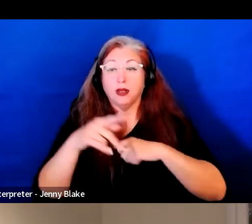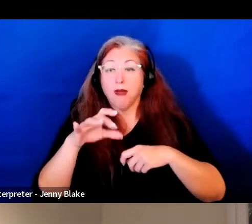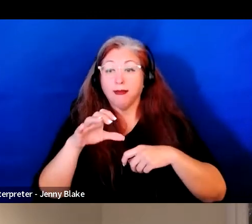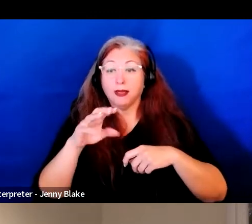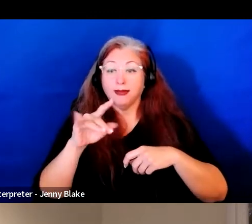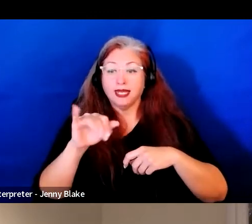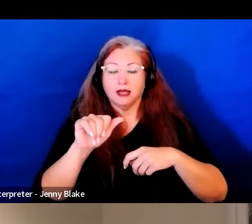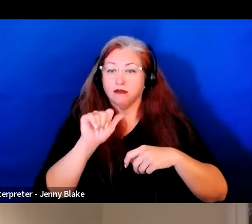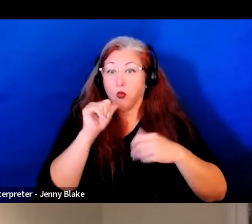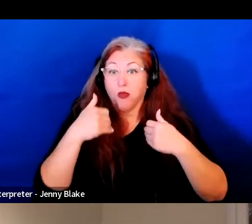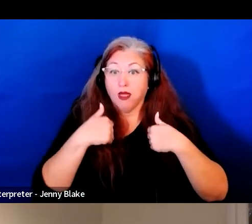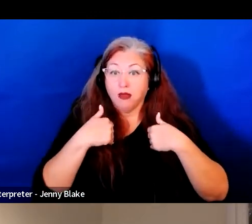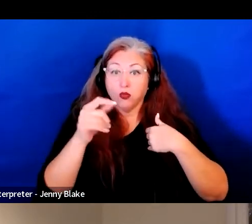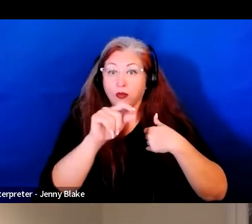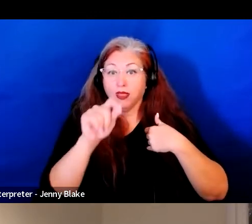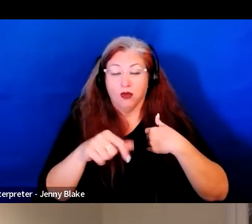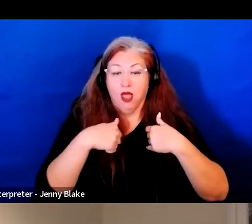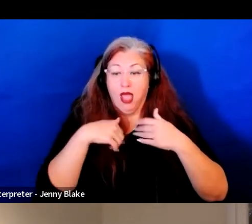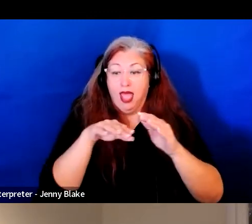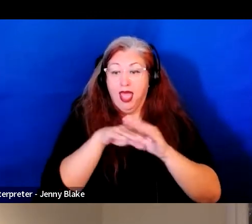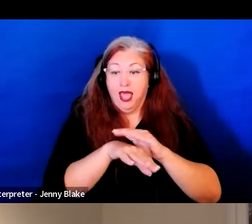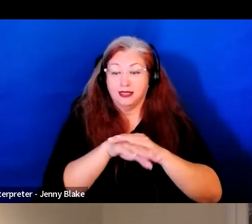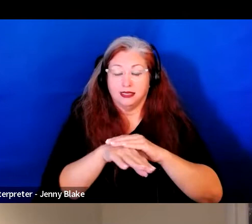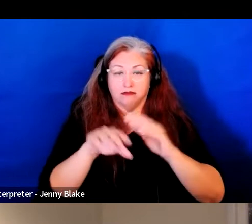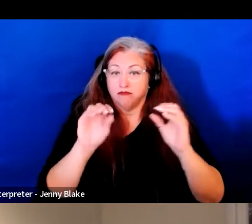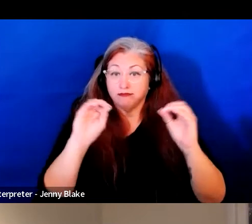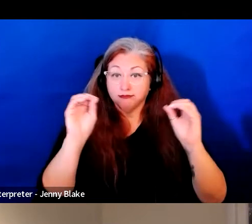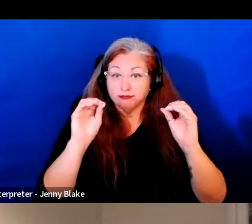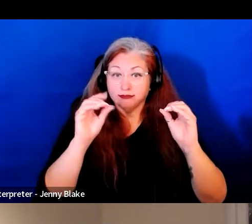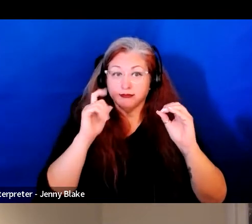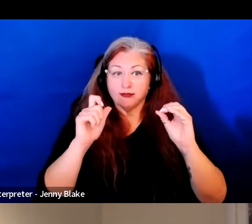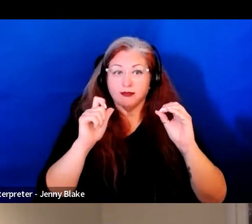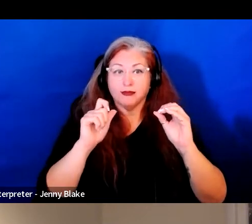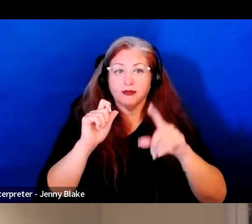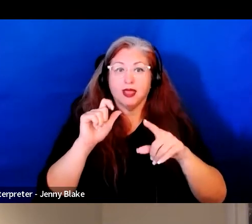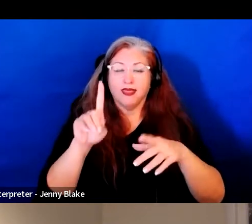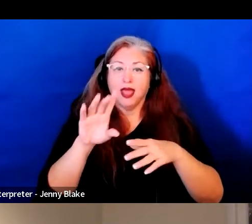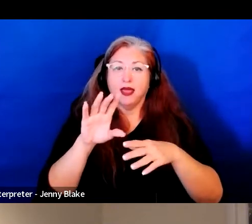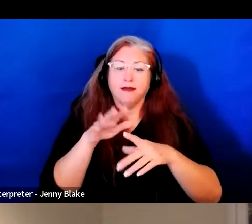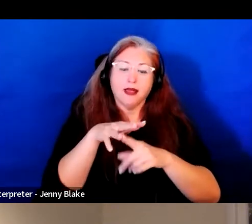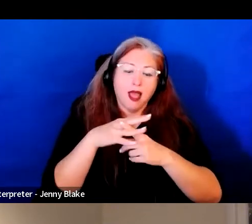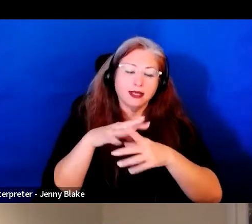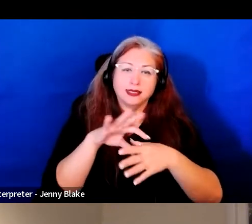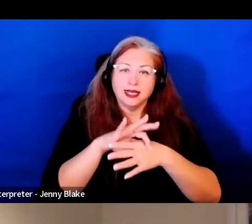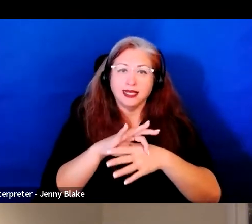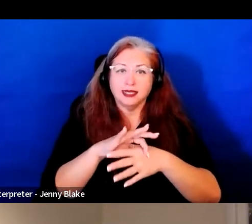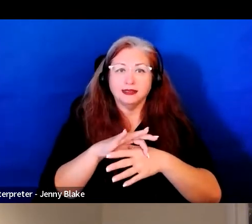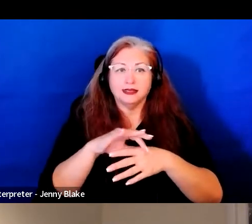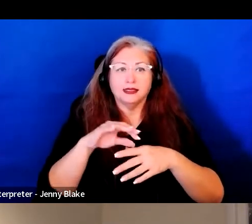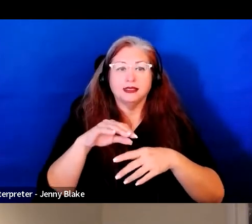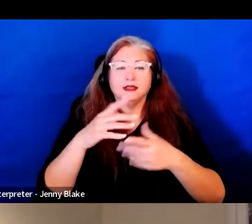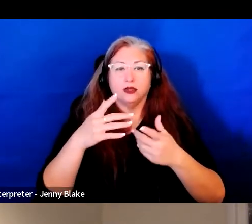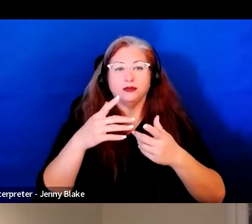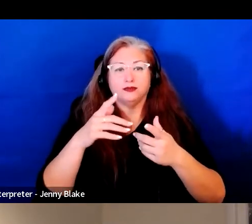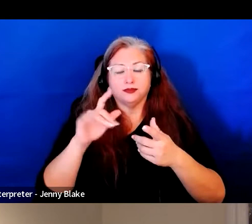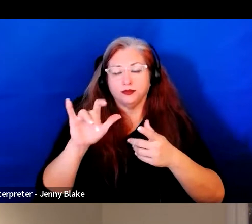really exist, and therefore I don't have access to public and media. That is- because of the content, the context that I work and you come on from, sorry, Turkey. Just for the